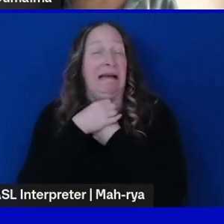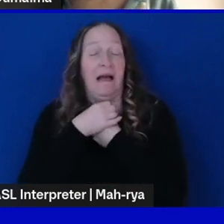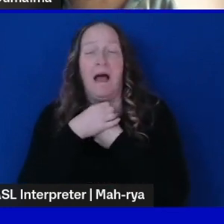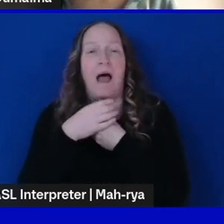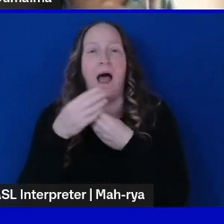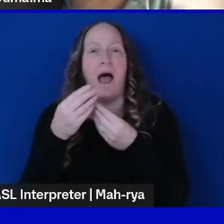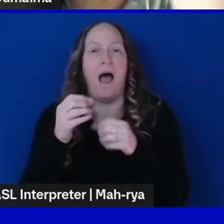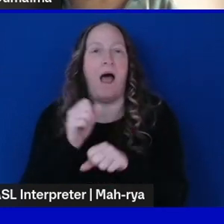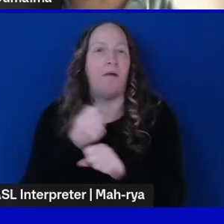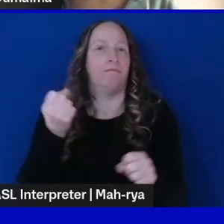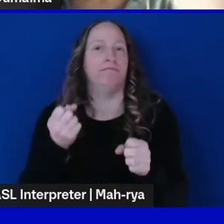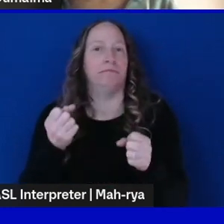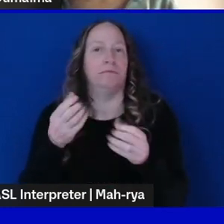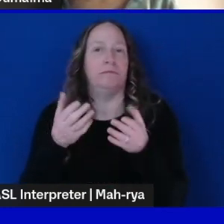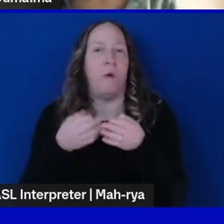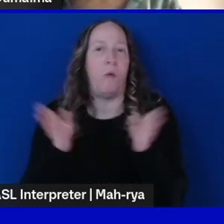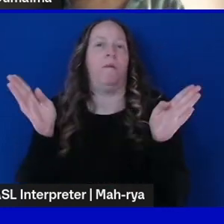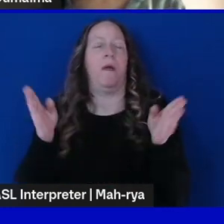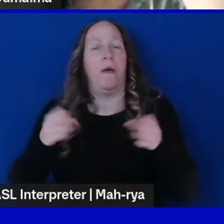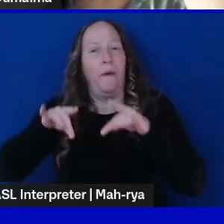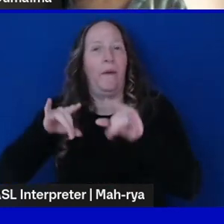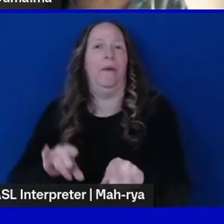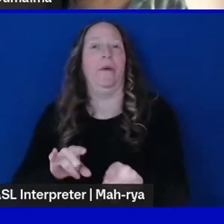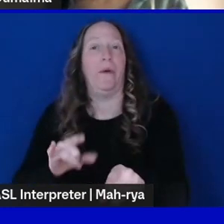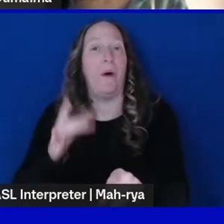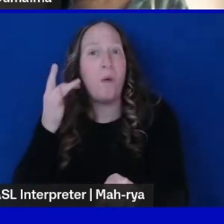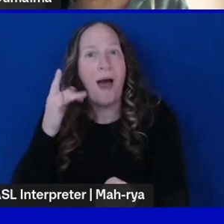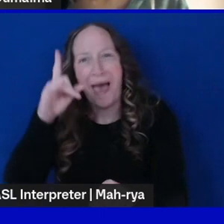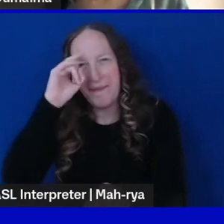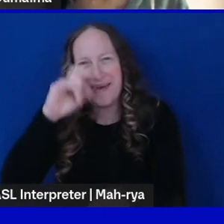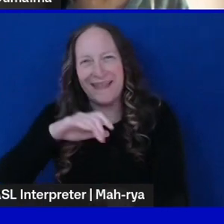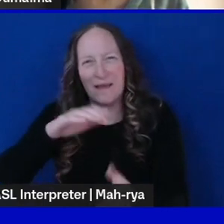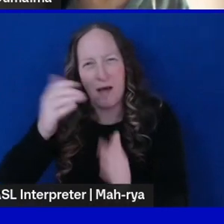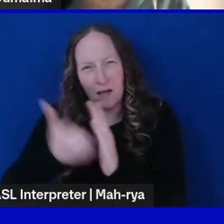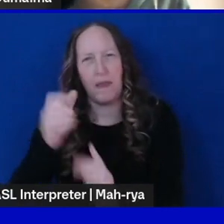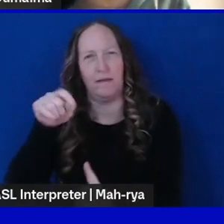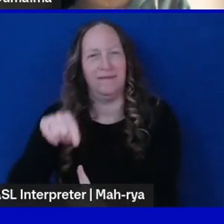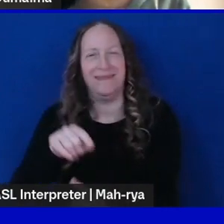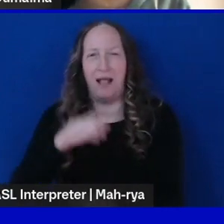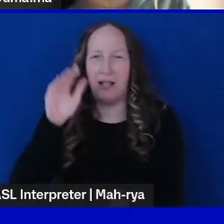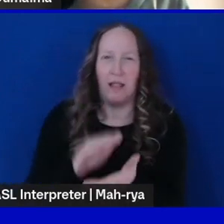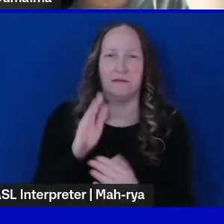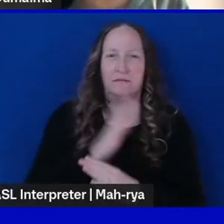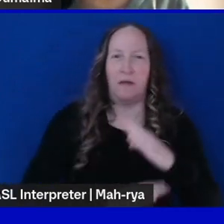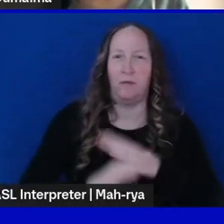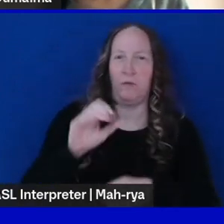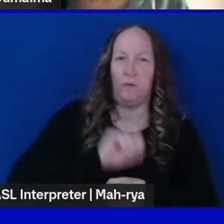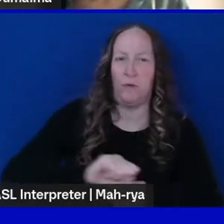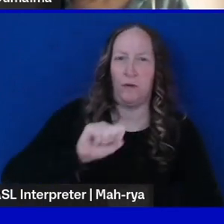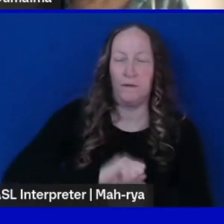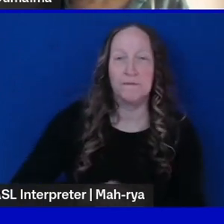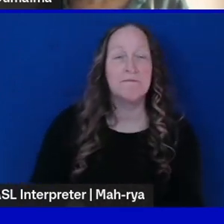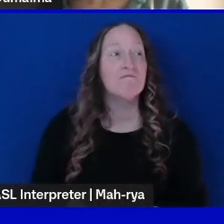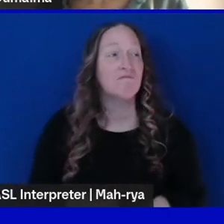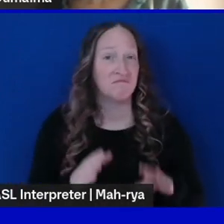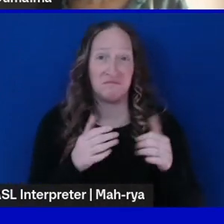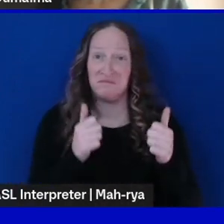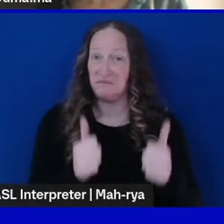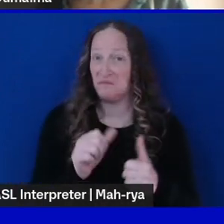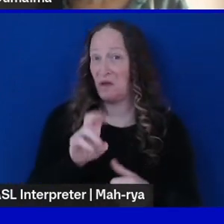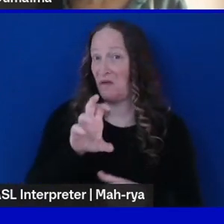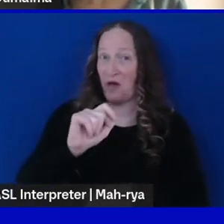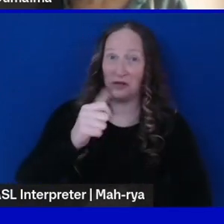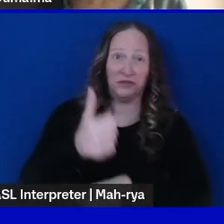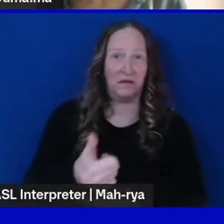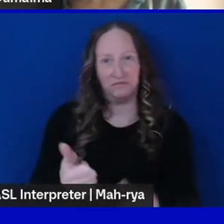secret management tasks handled manually. All right, so everything is great. Now we've got our vault in place